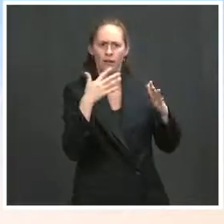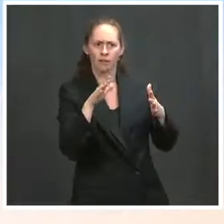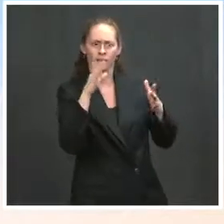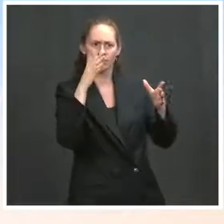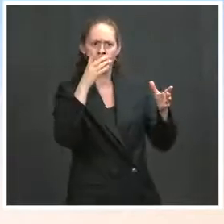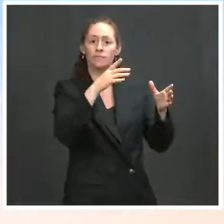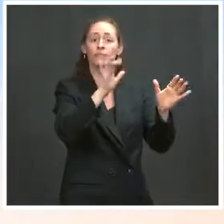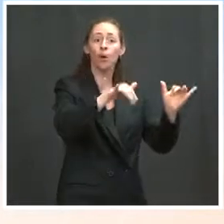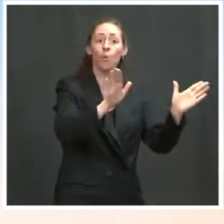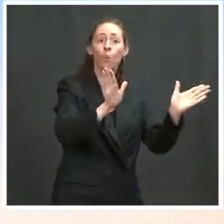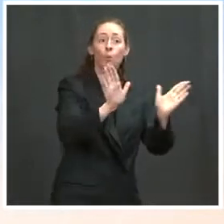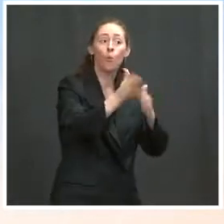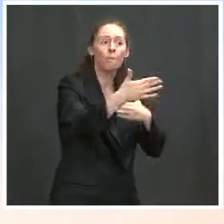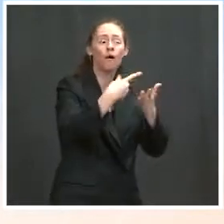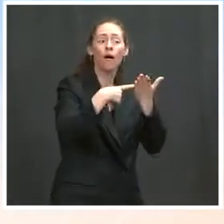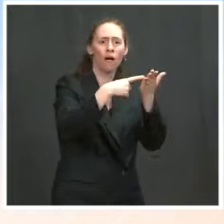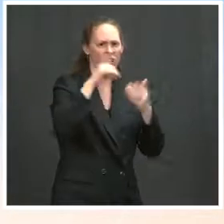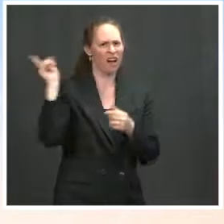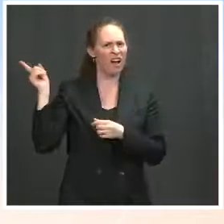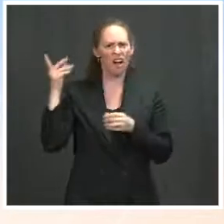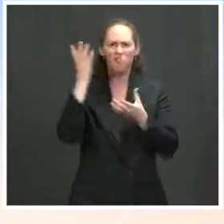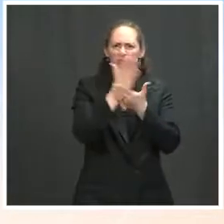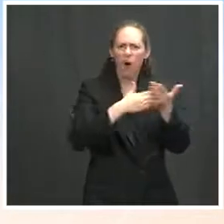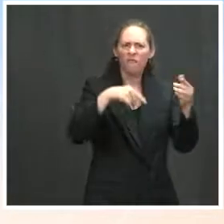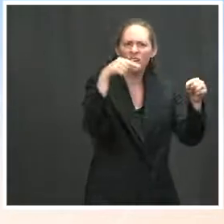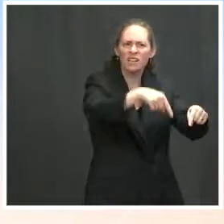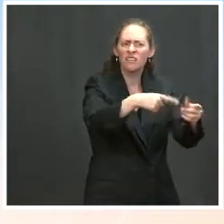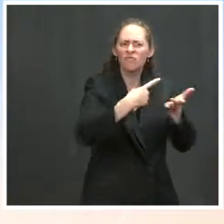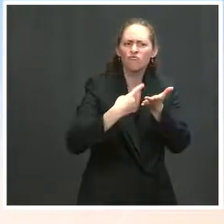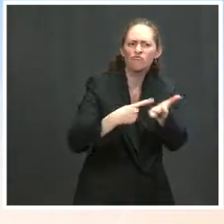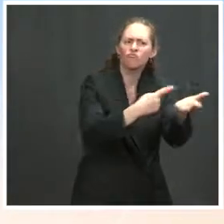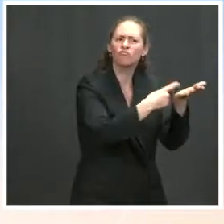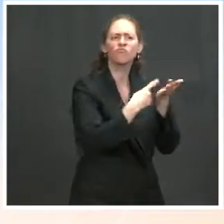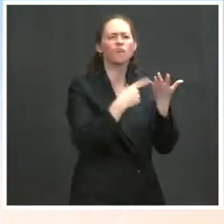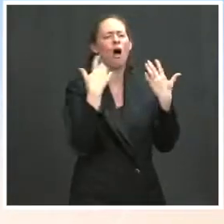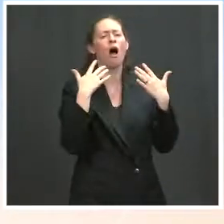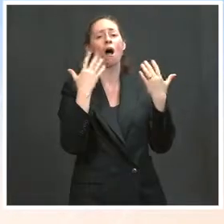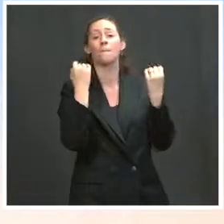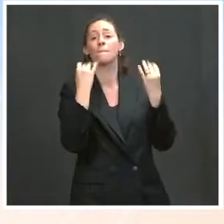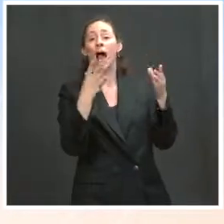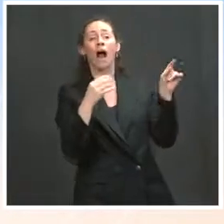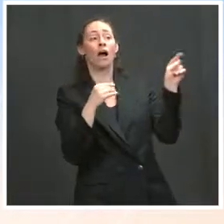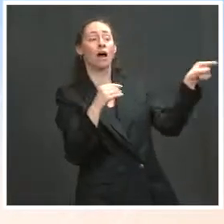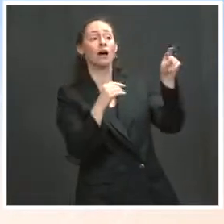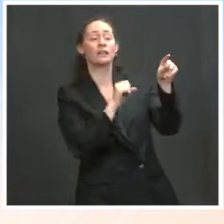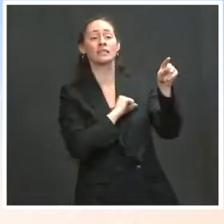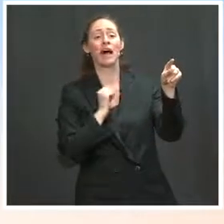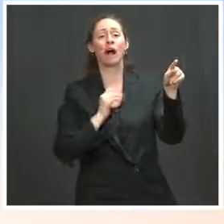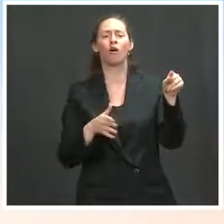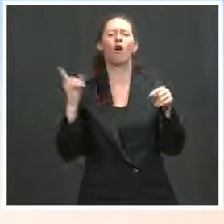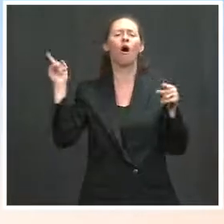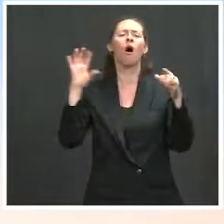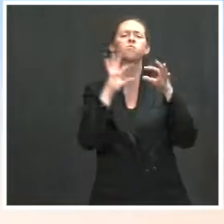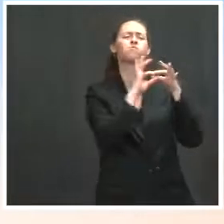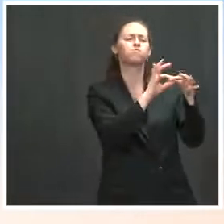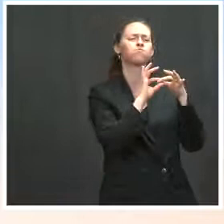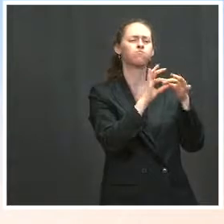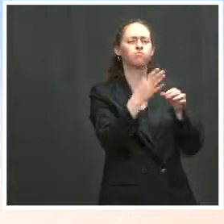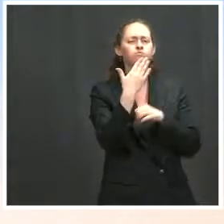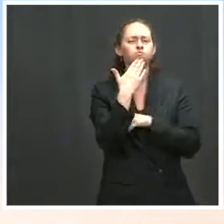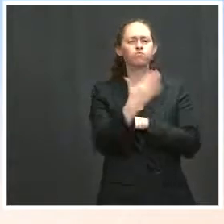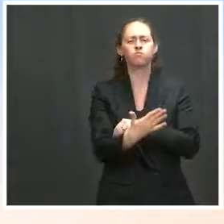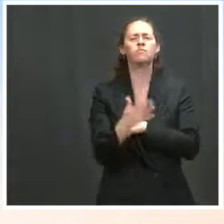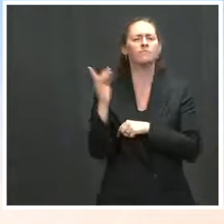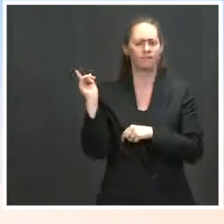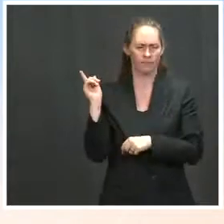close personal relationships with a lot of these senators. This is, as we know, I've mentioned this before, he was in the